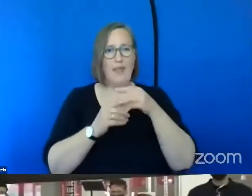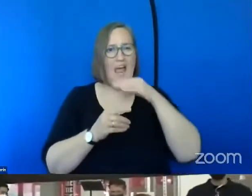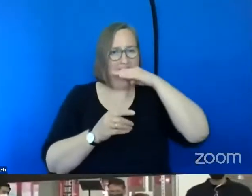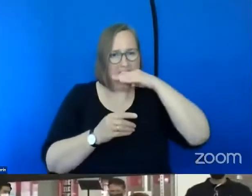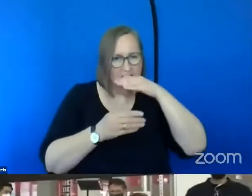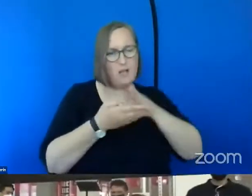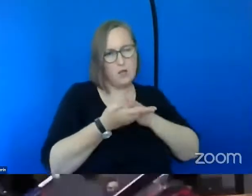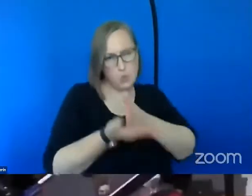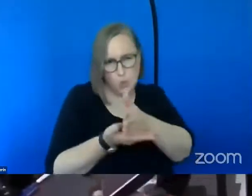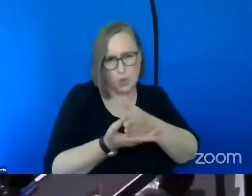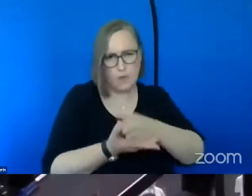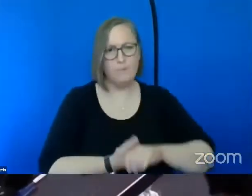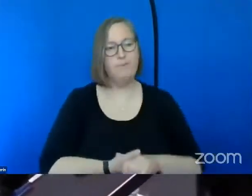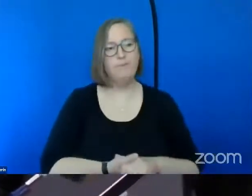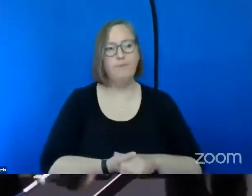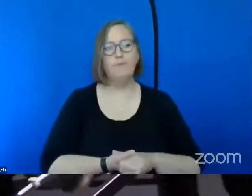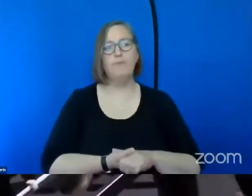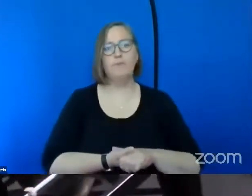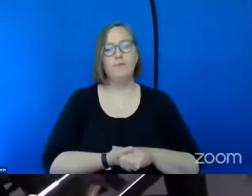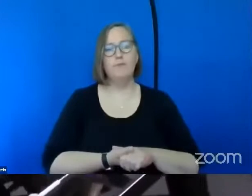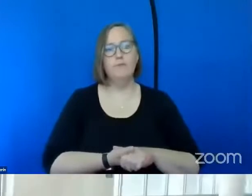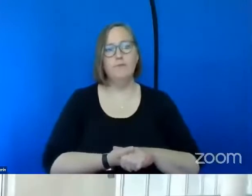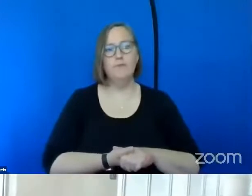Electric wheelchairs climb stairs.